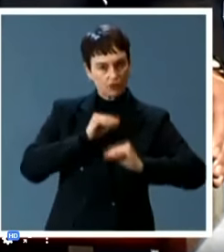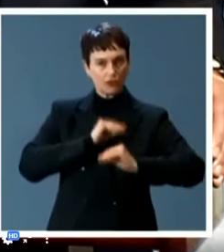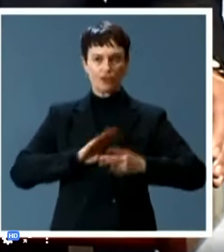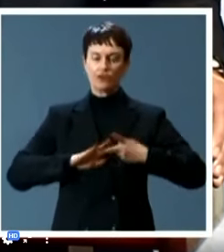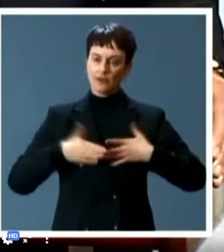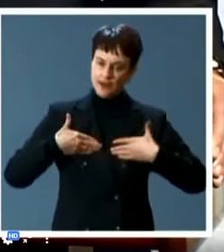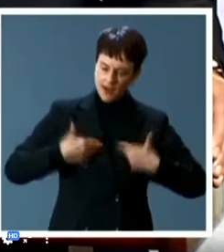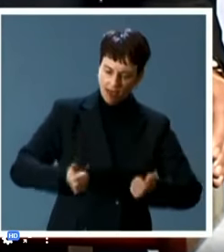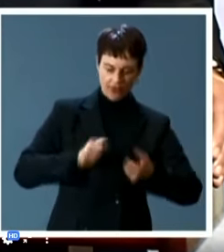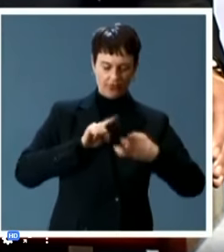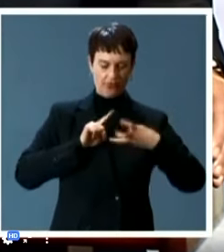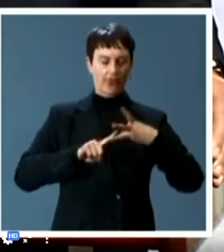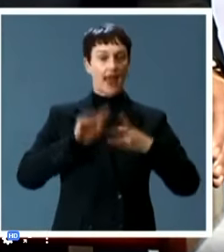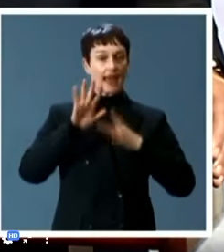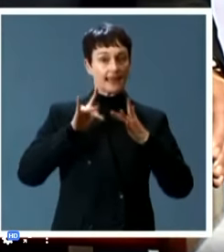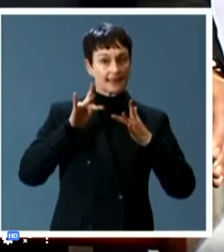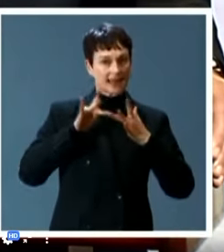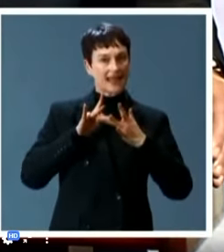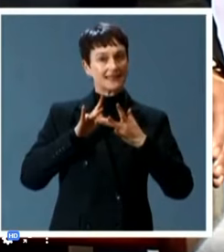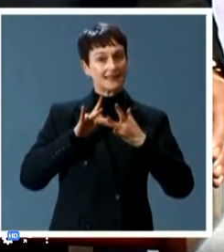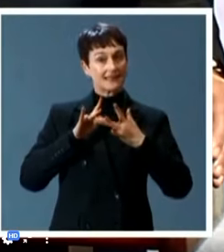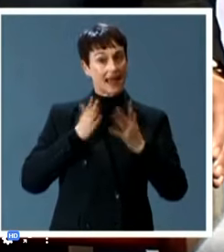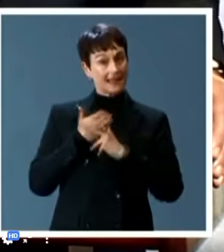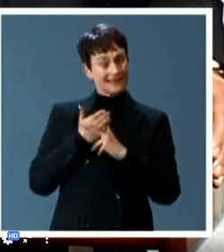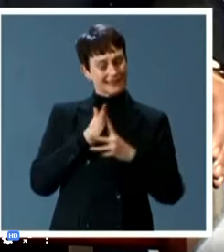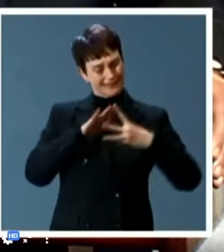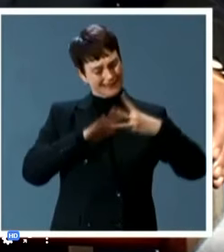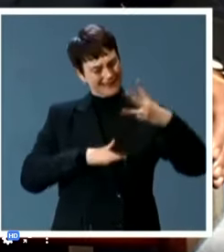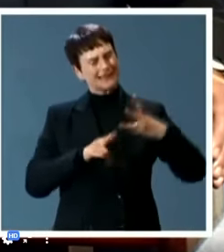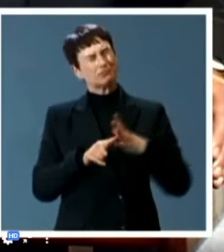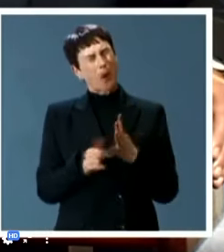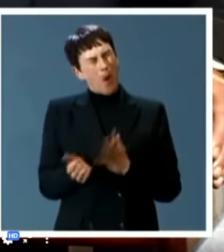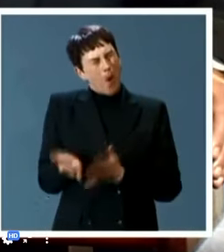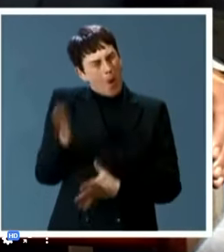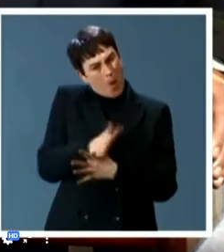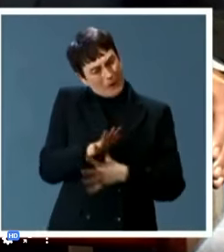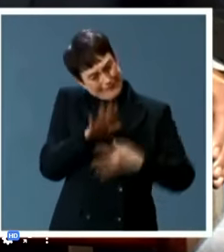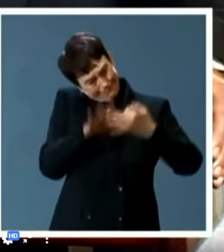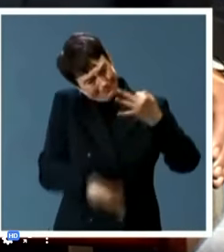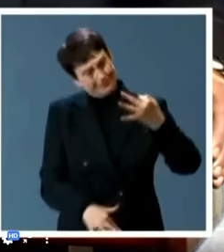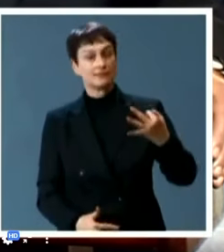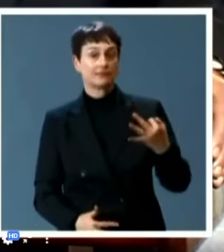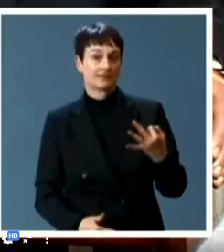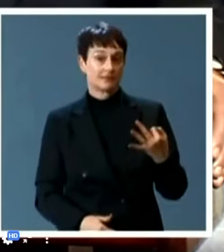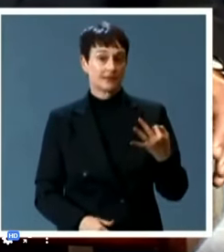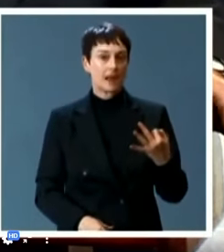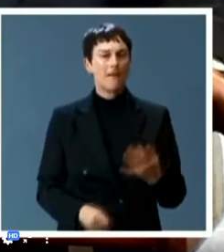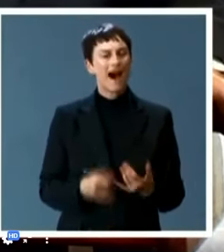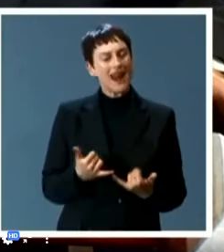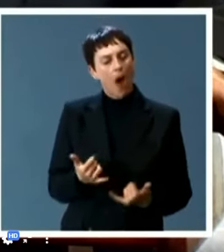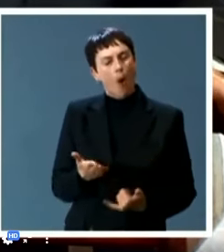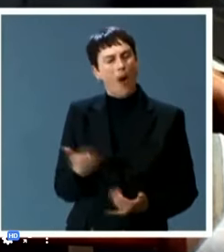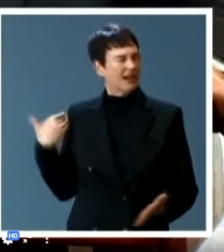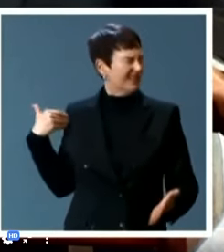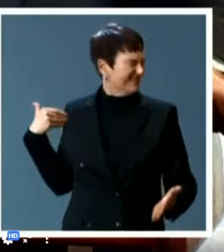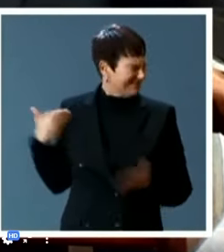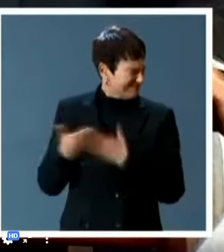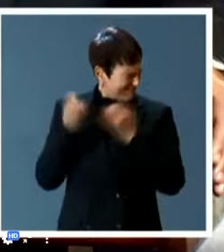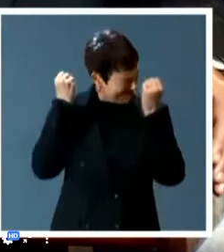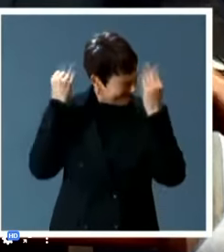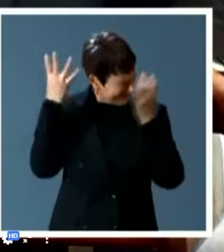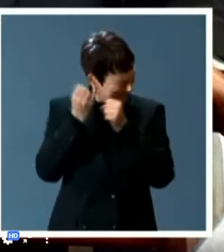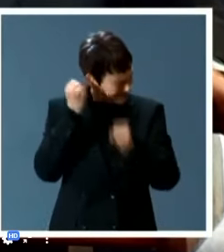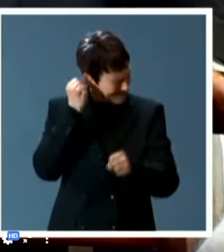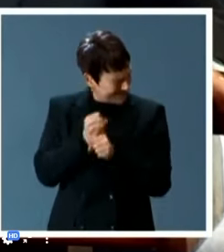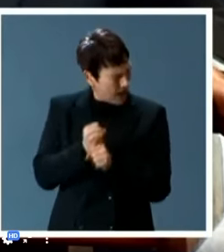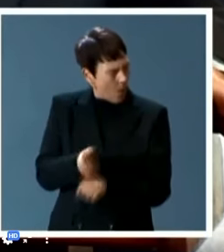internet access, are essential. But this is not enough to tackle entrenched inequalities. We need affirmative action programs